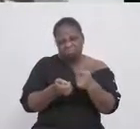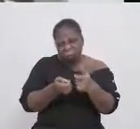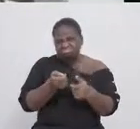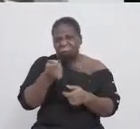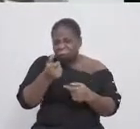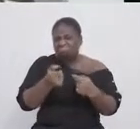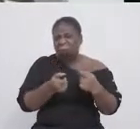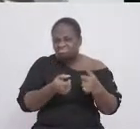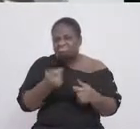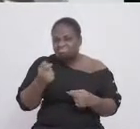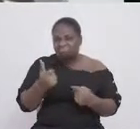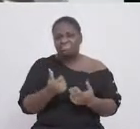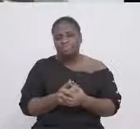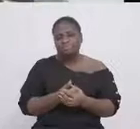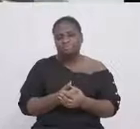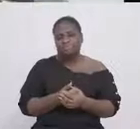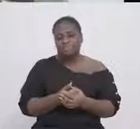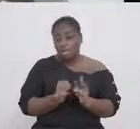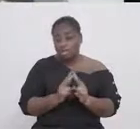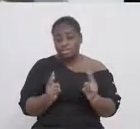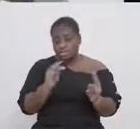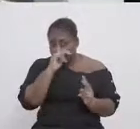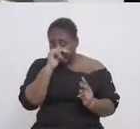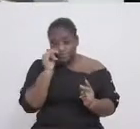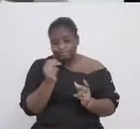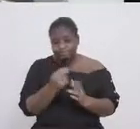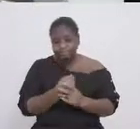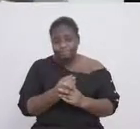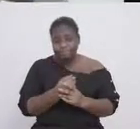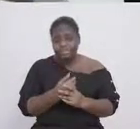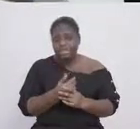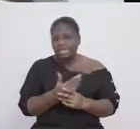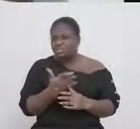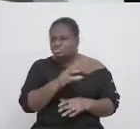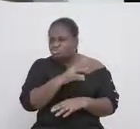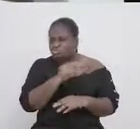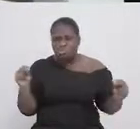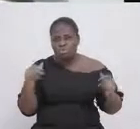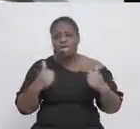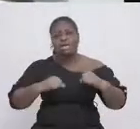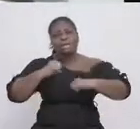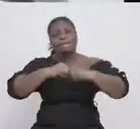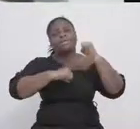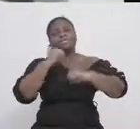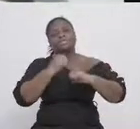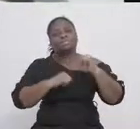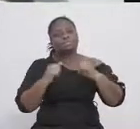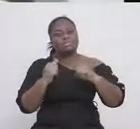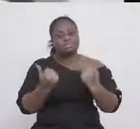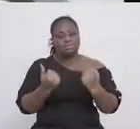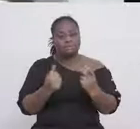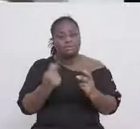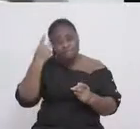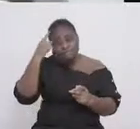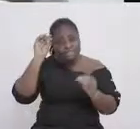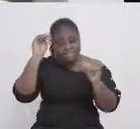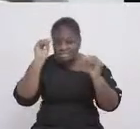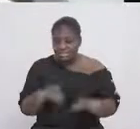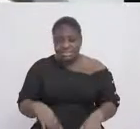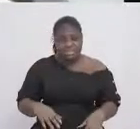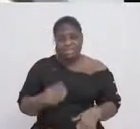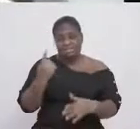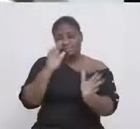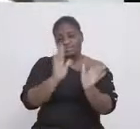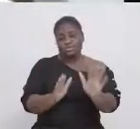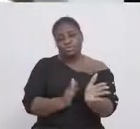catching up with the schools. And so there is more capacity building that needs to be done for teachers and for the